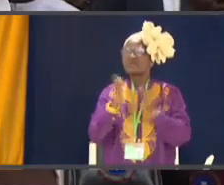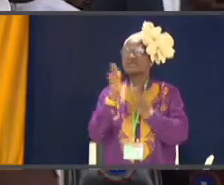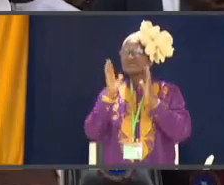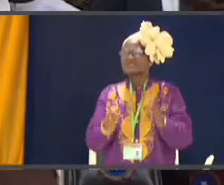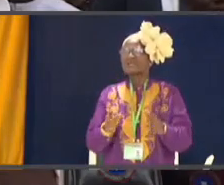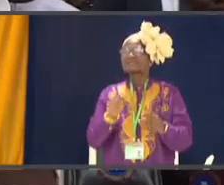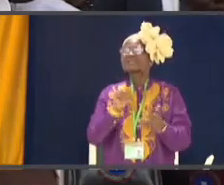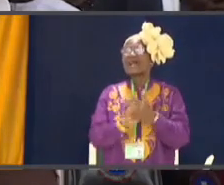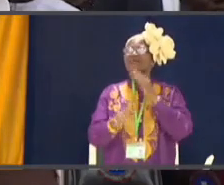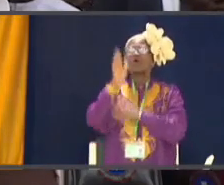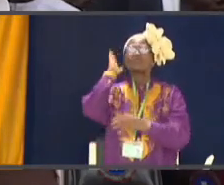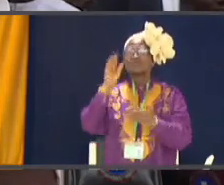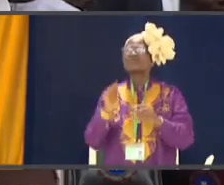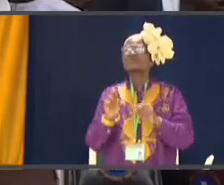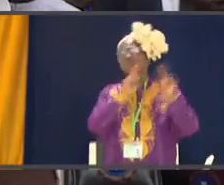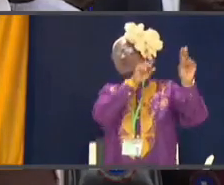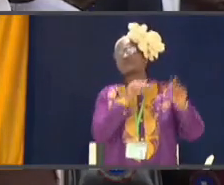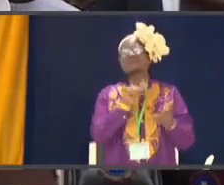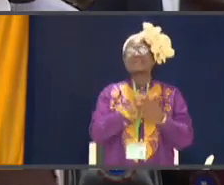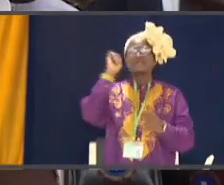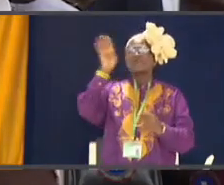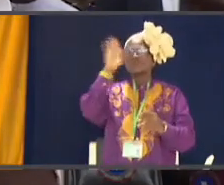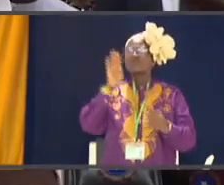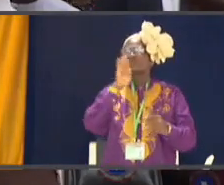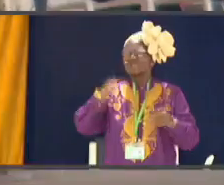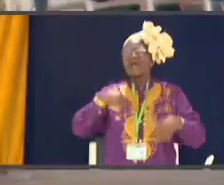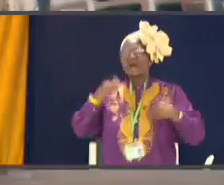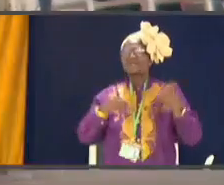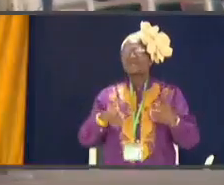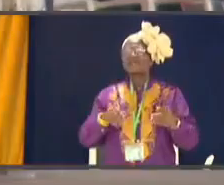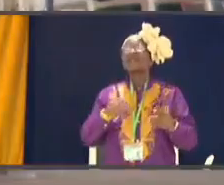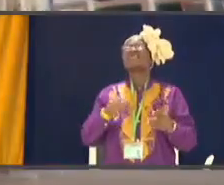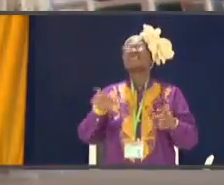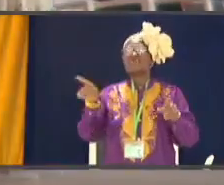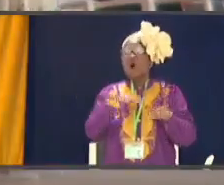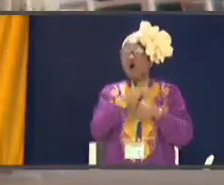t'olorun ma wo tinu e adun oni gbogbo yin ma je.